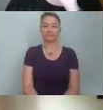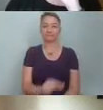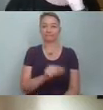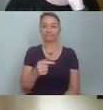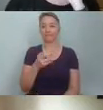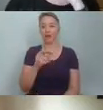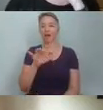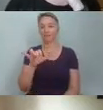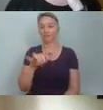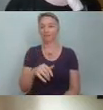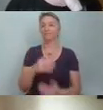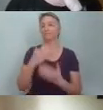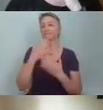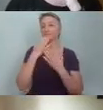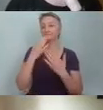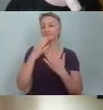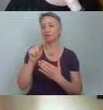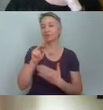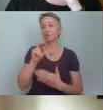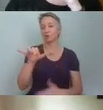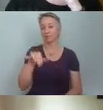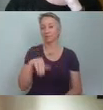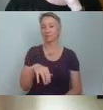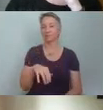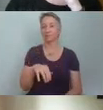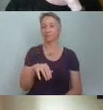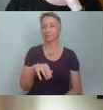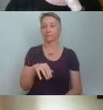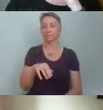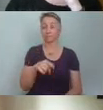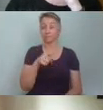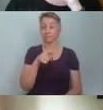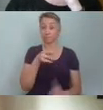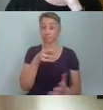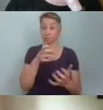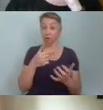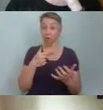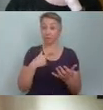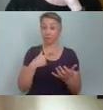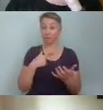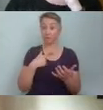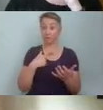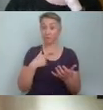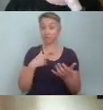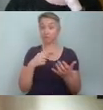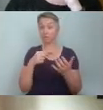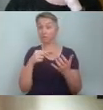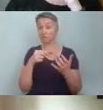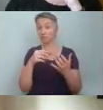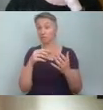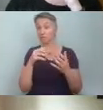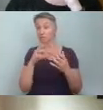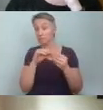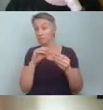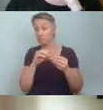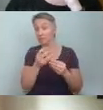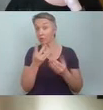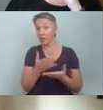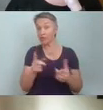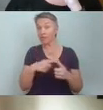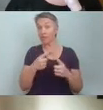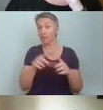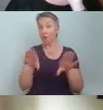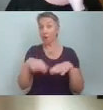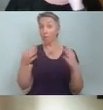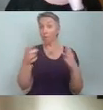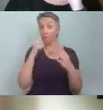Thanks, Tony. Did you want me to kind of give a couple of remarks and then open it up for questions, or